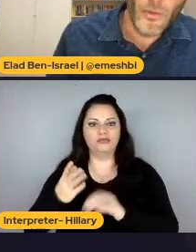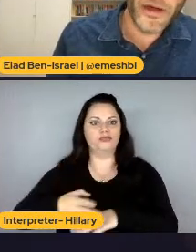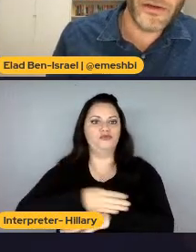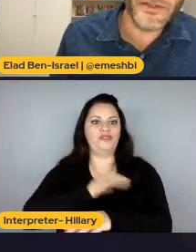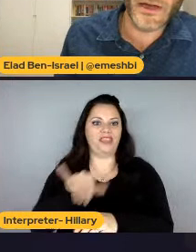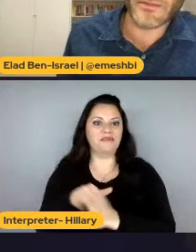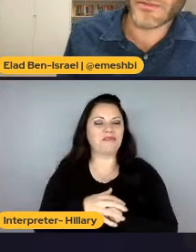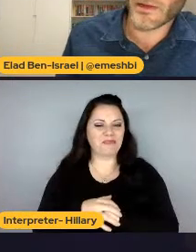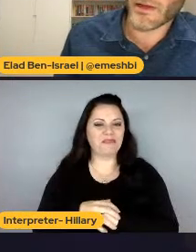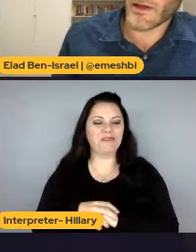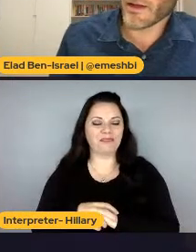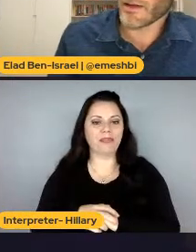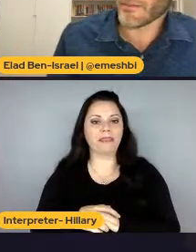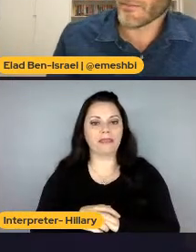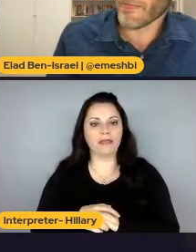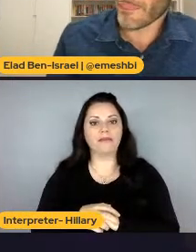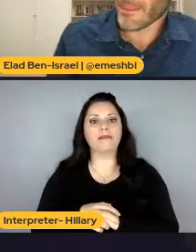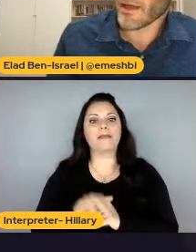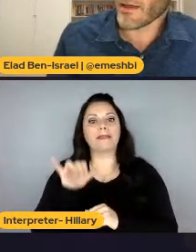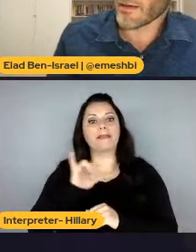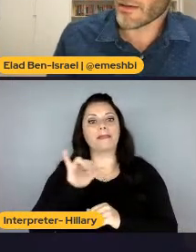We are aware of some